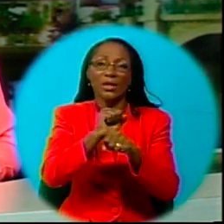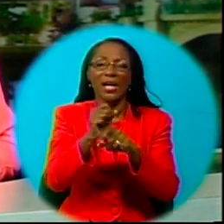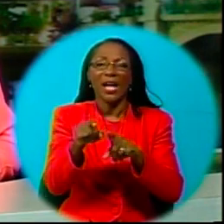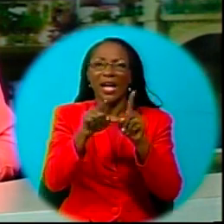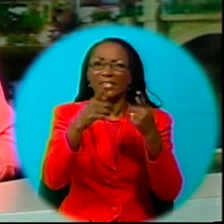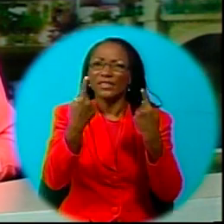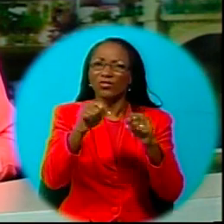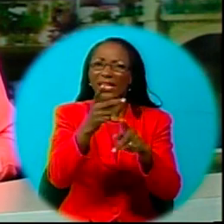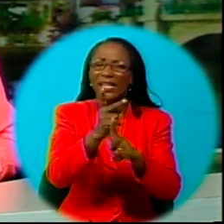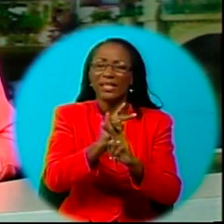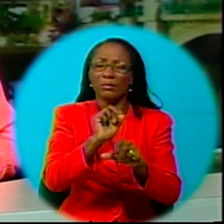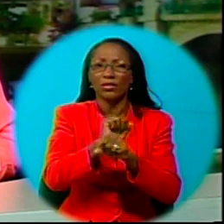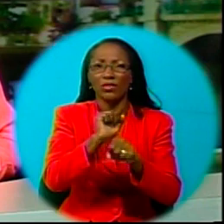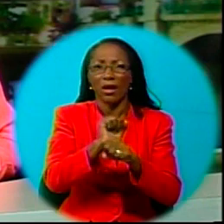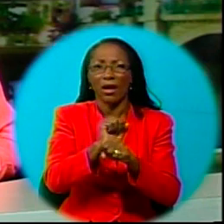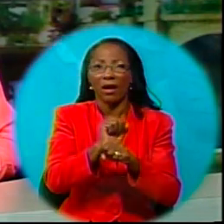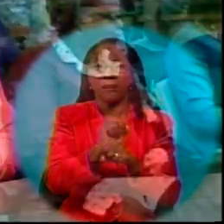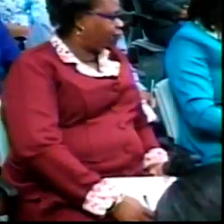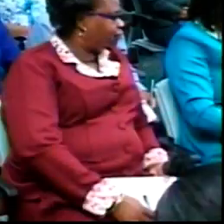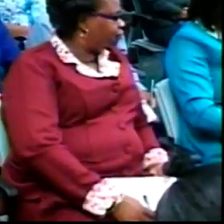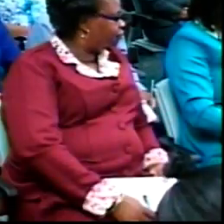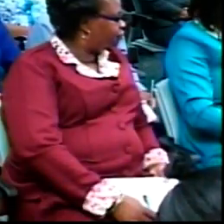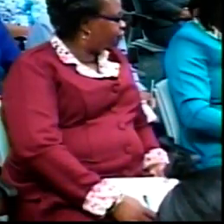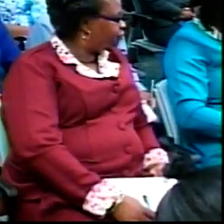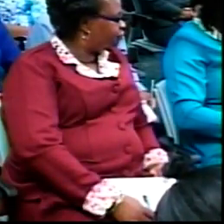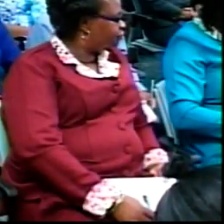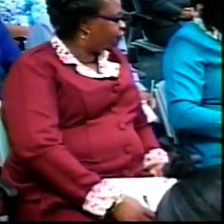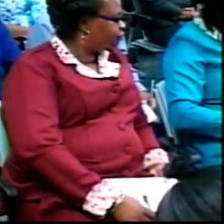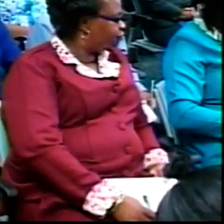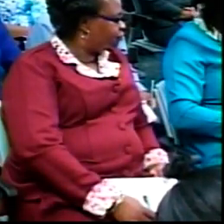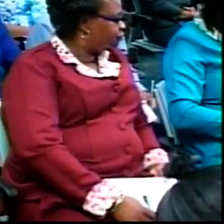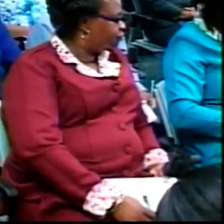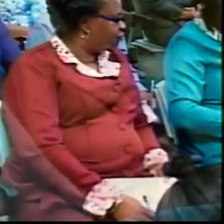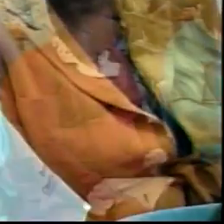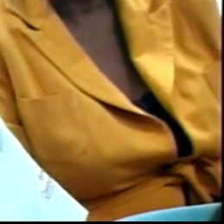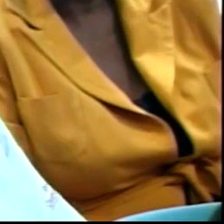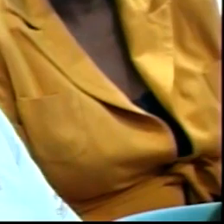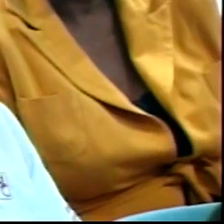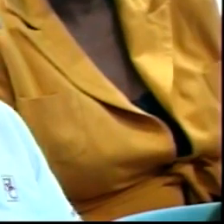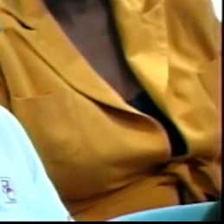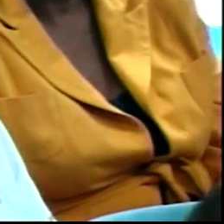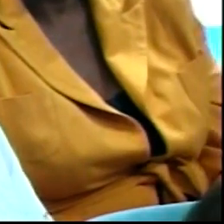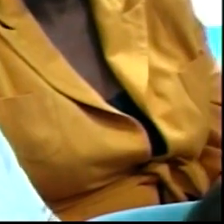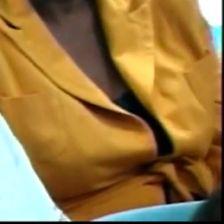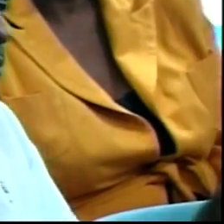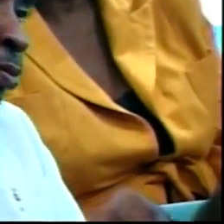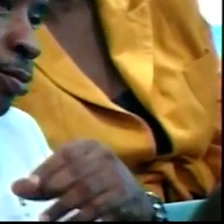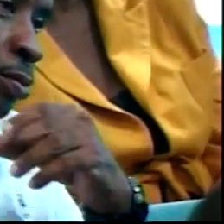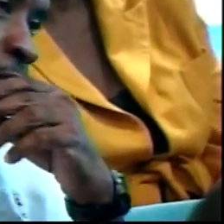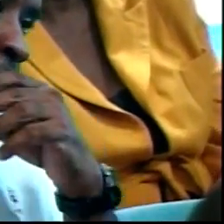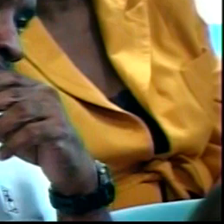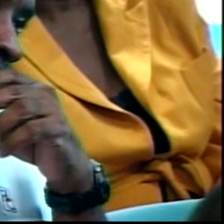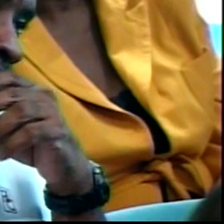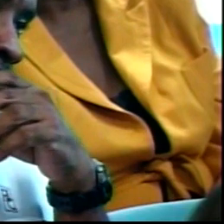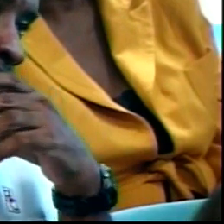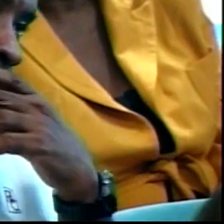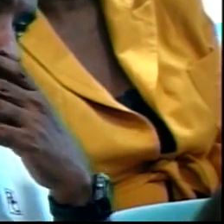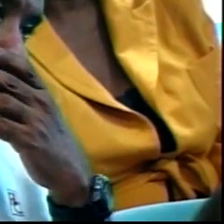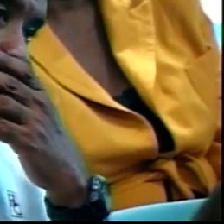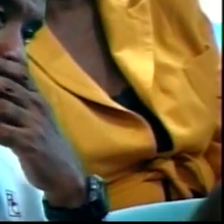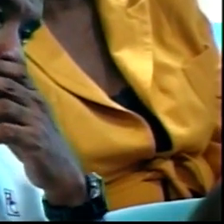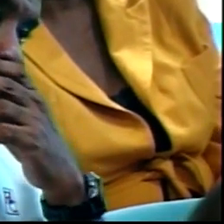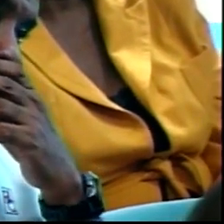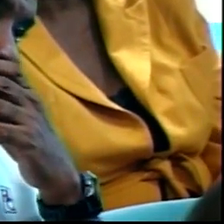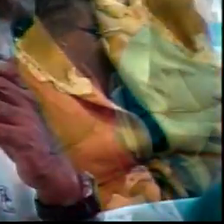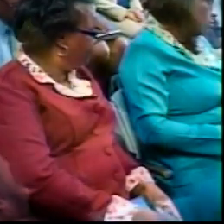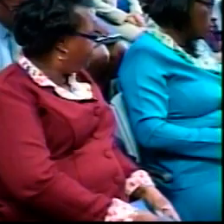economic times. President of the National Organization of Women, Marilyn Rice Bowen, spoke about the situation during a